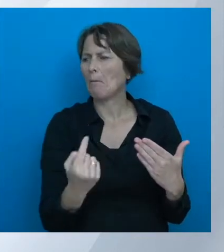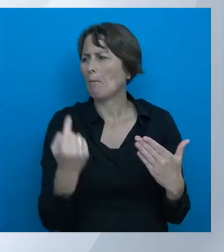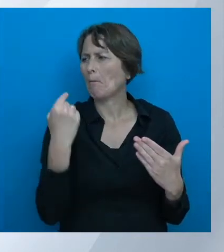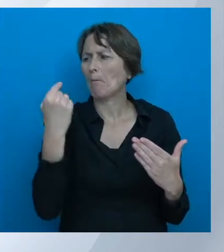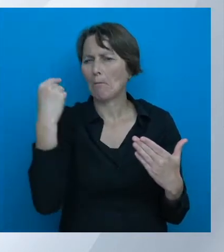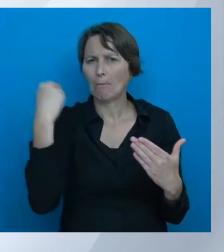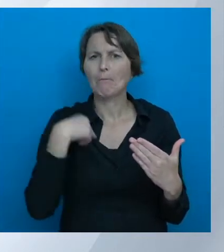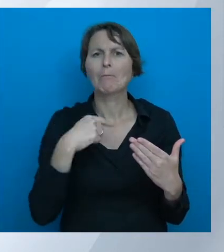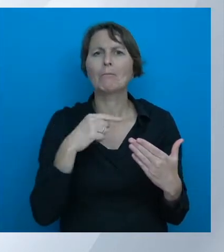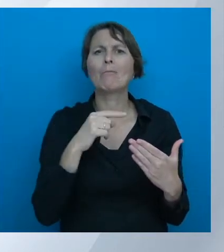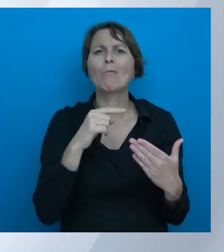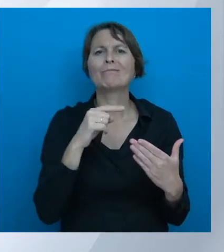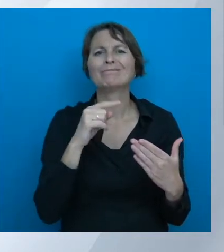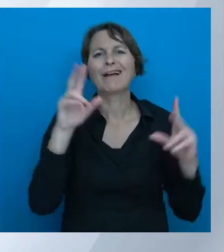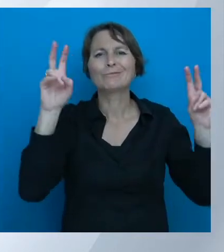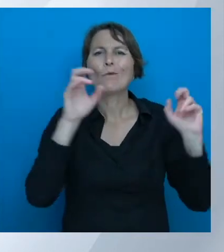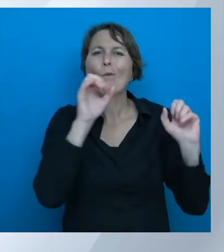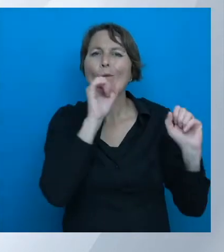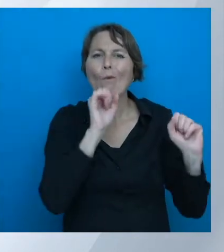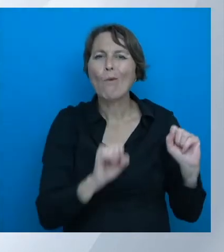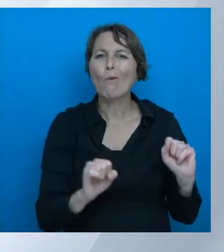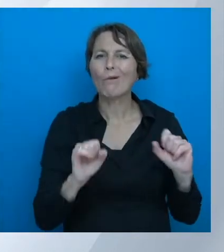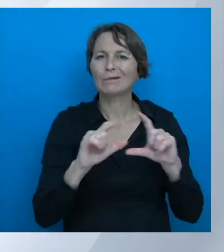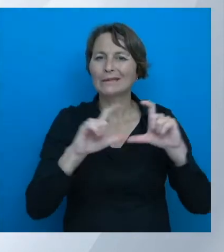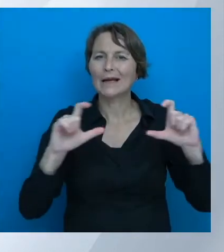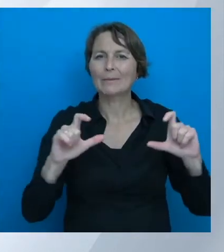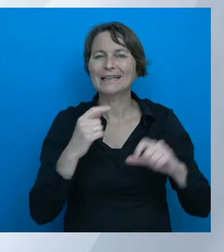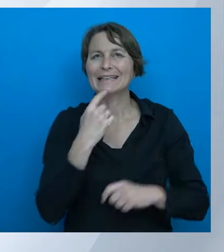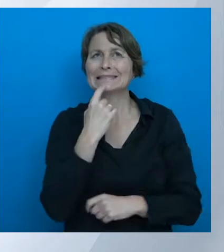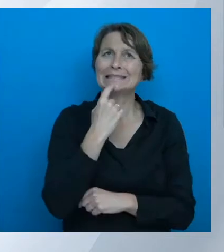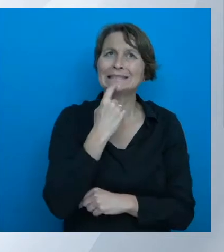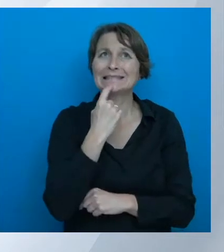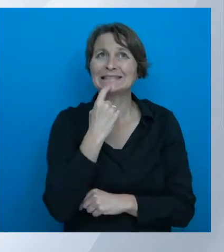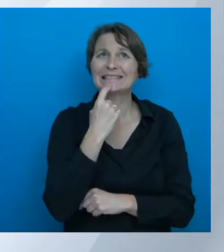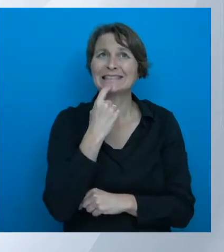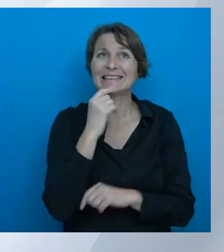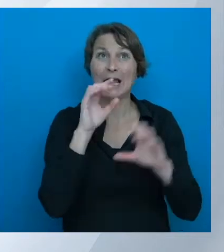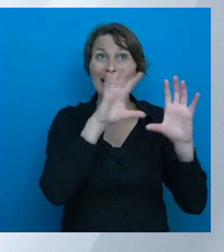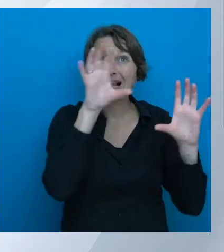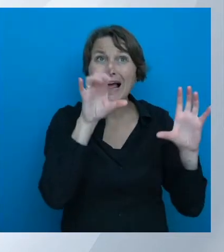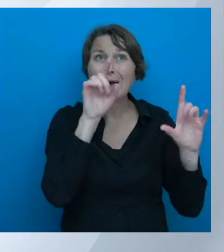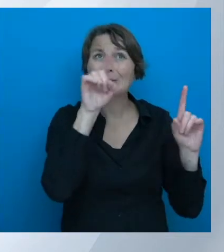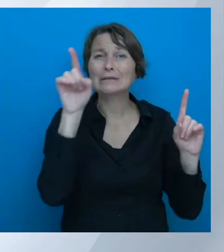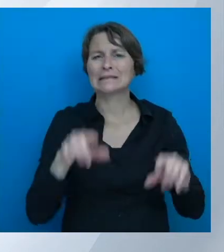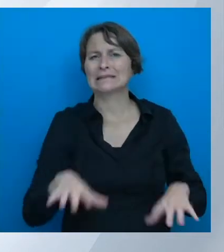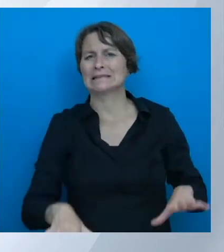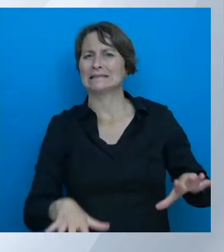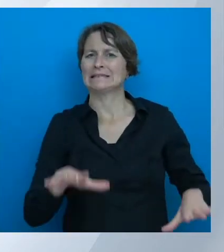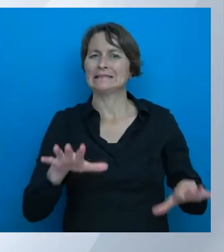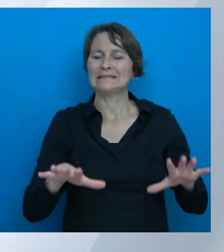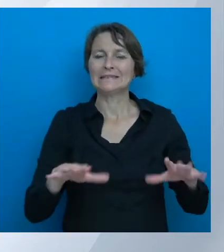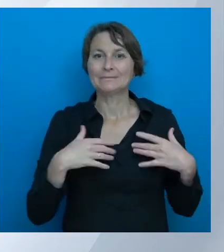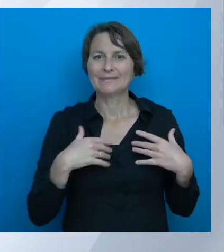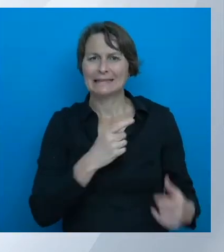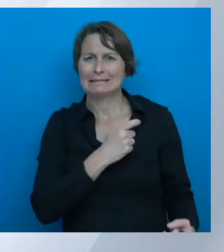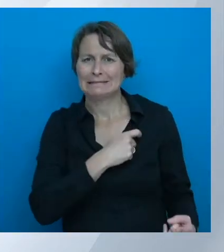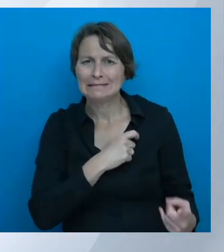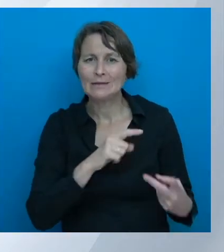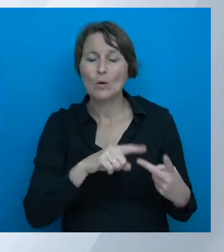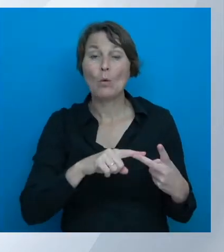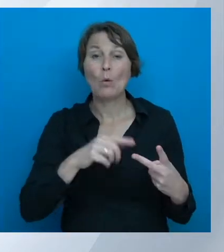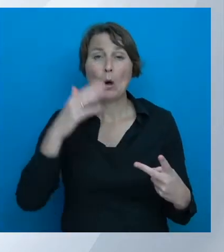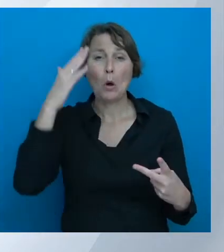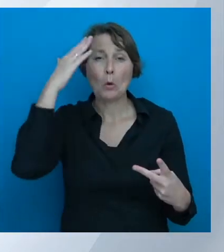move to the cloud. And whether that's through fear, lack of internal knowledge, or whatever other